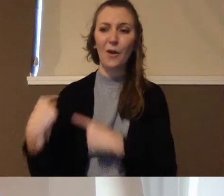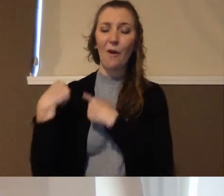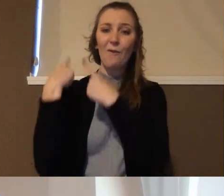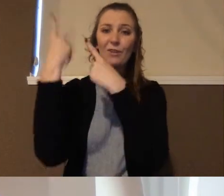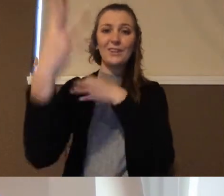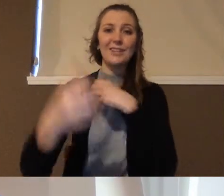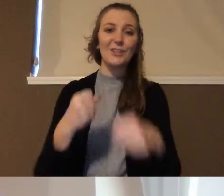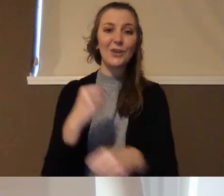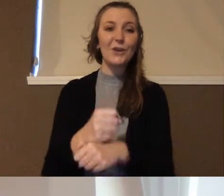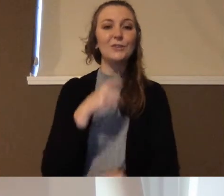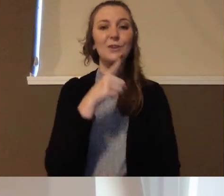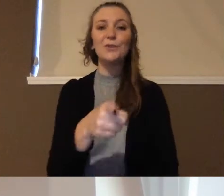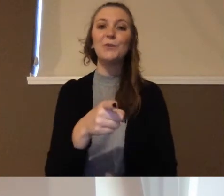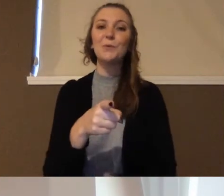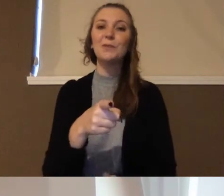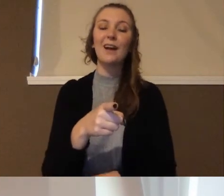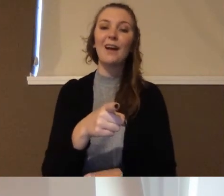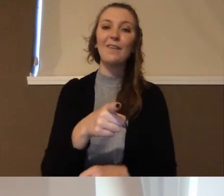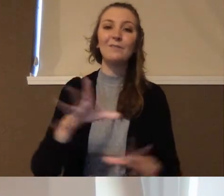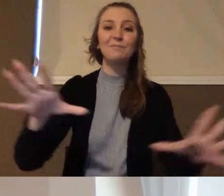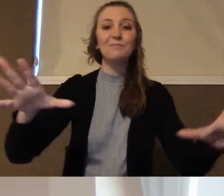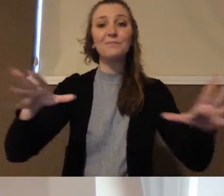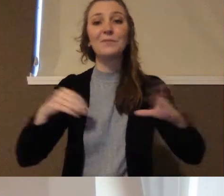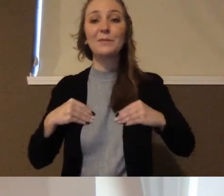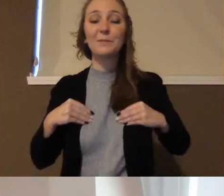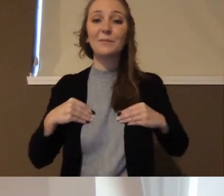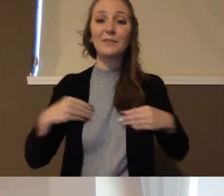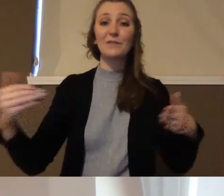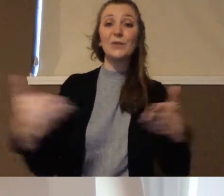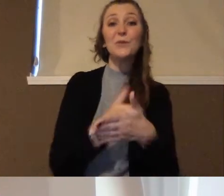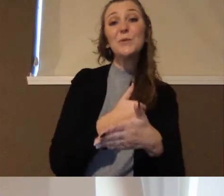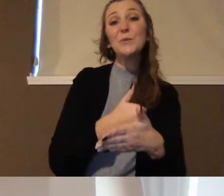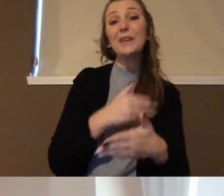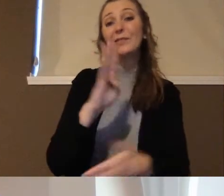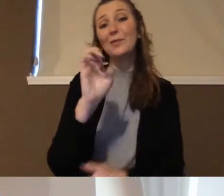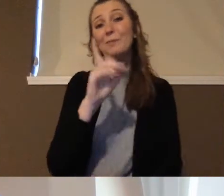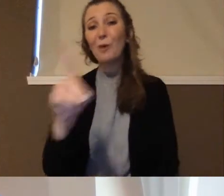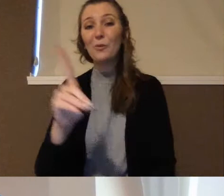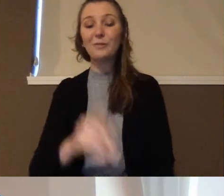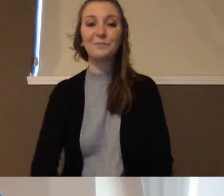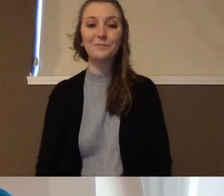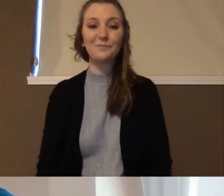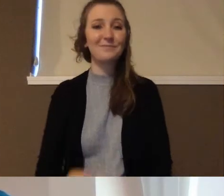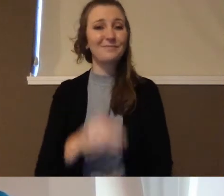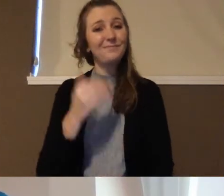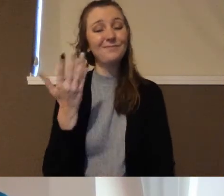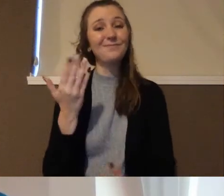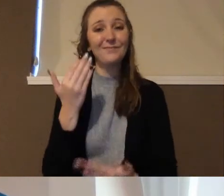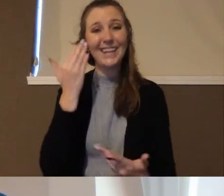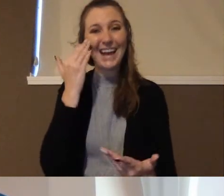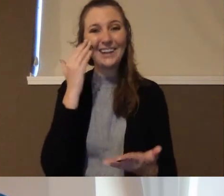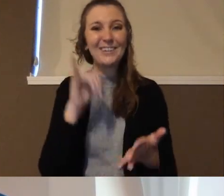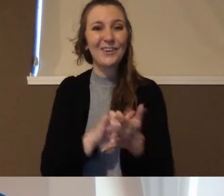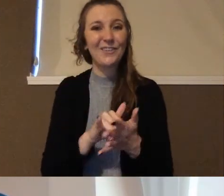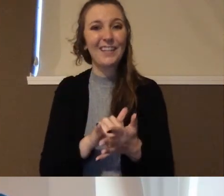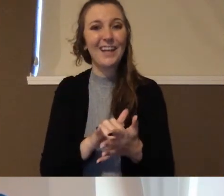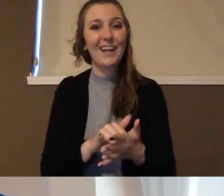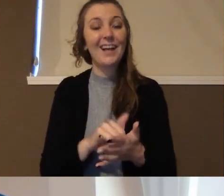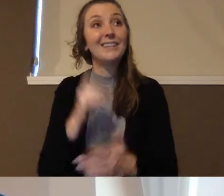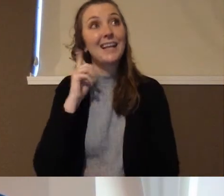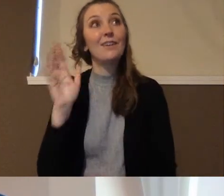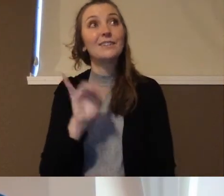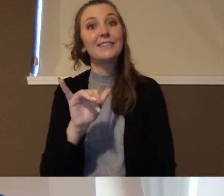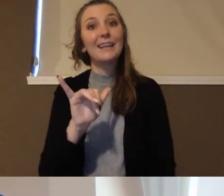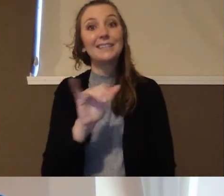new and the bold. I know that sounds like a soap opera title, but it's the best I can come up